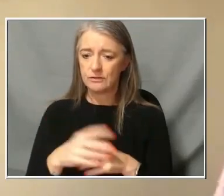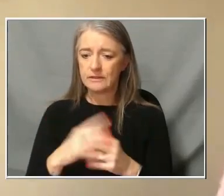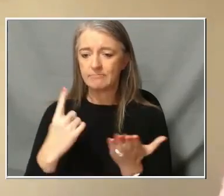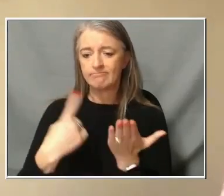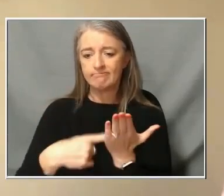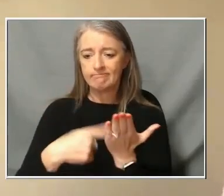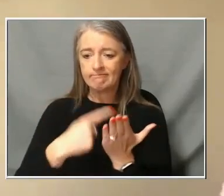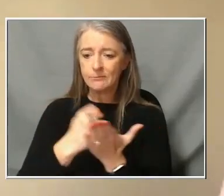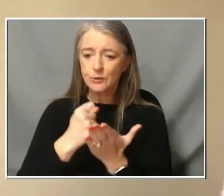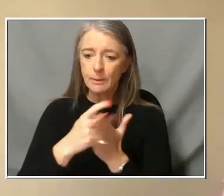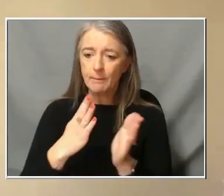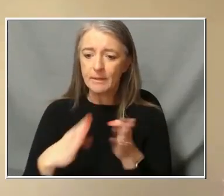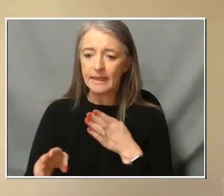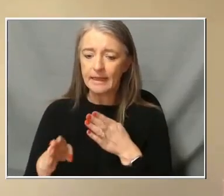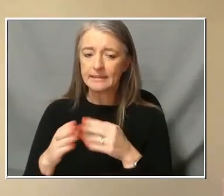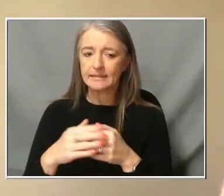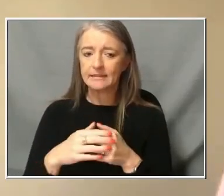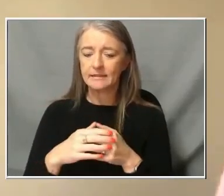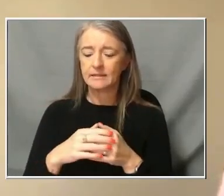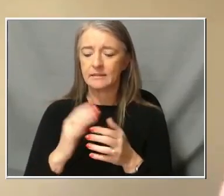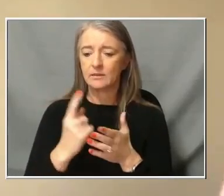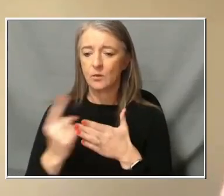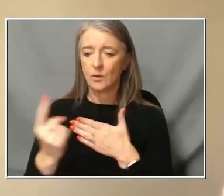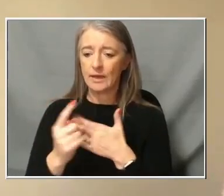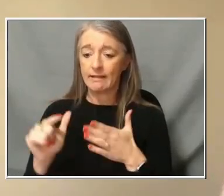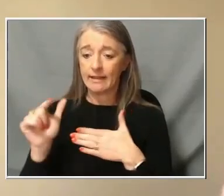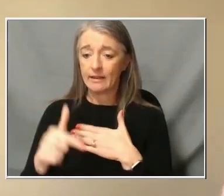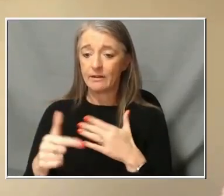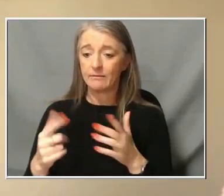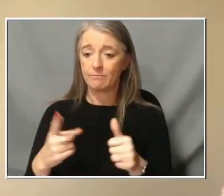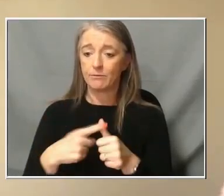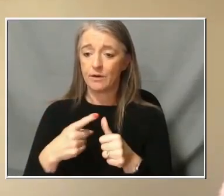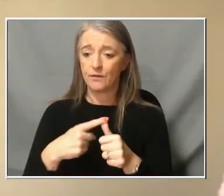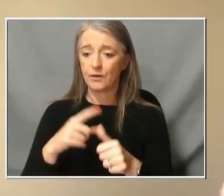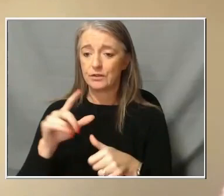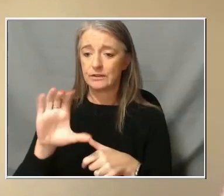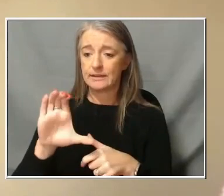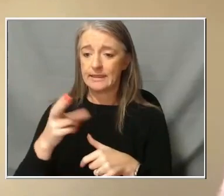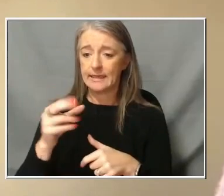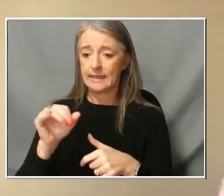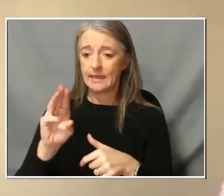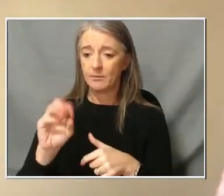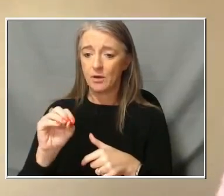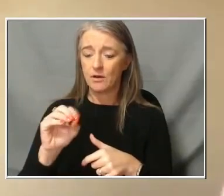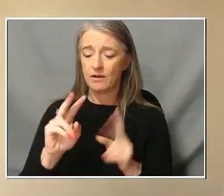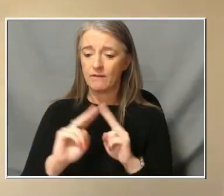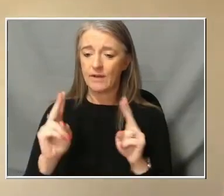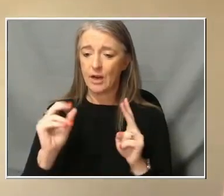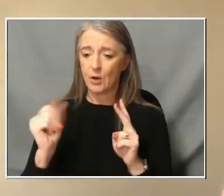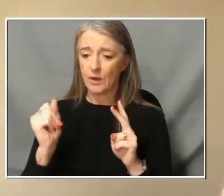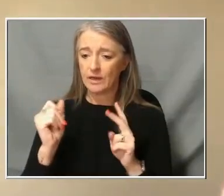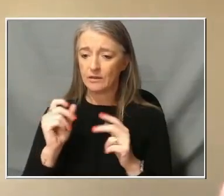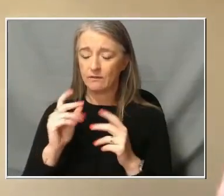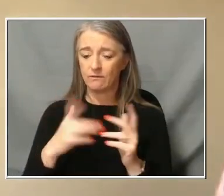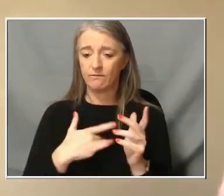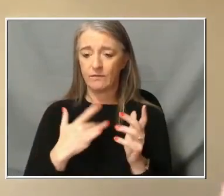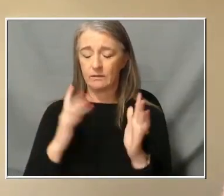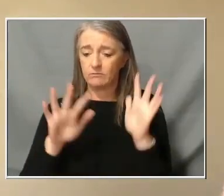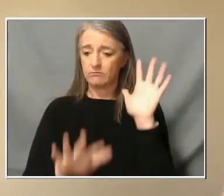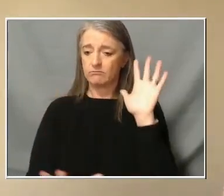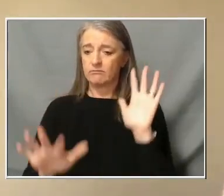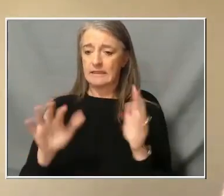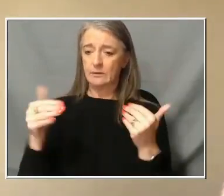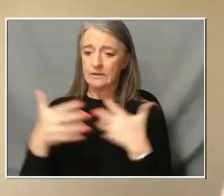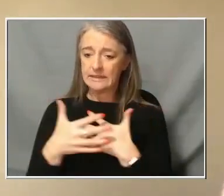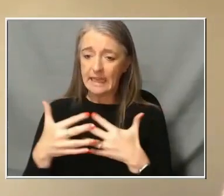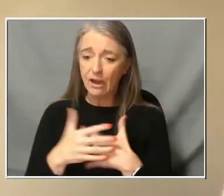discussing treatment plan. Less than a week after that, I had my first round of chemo. So it was very quick. It was a whirlwind. It was